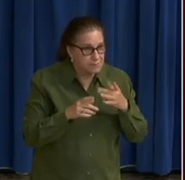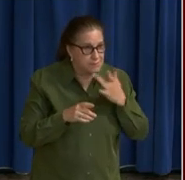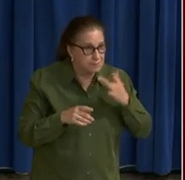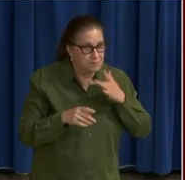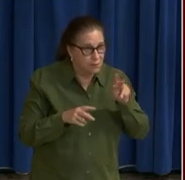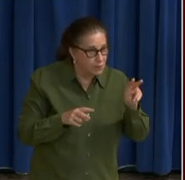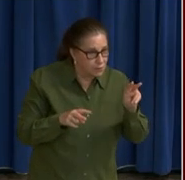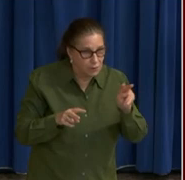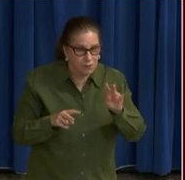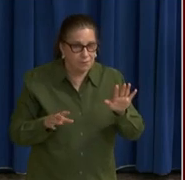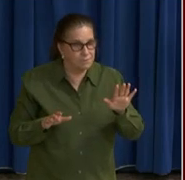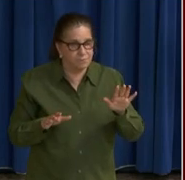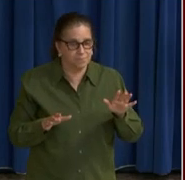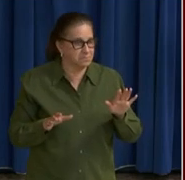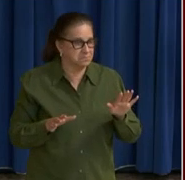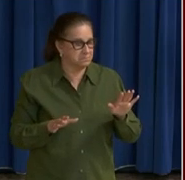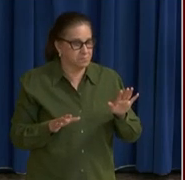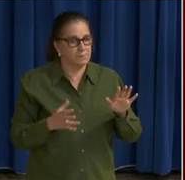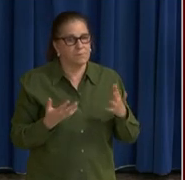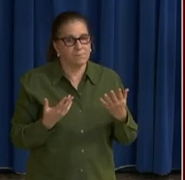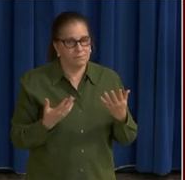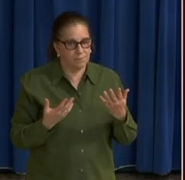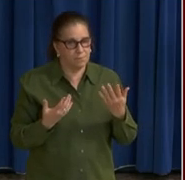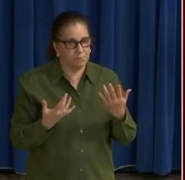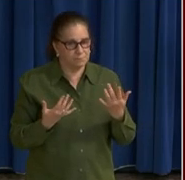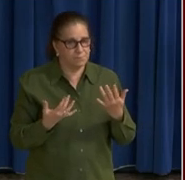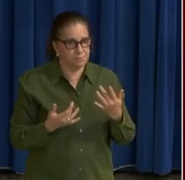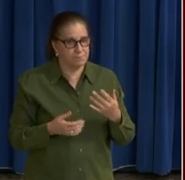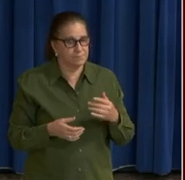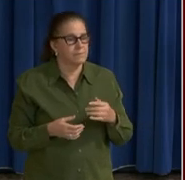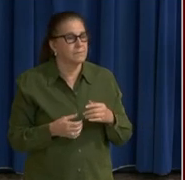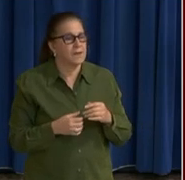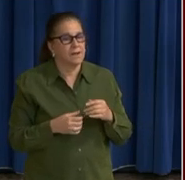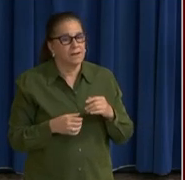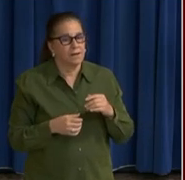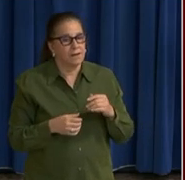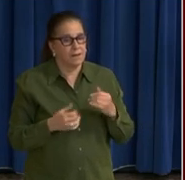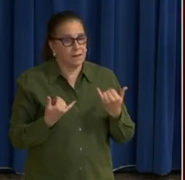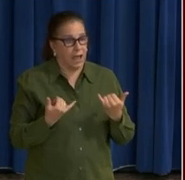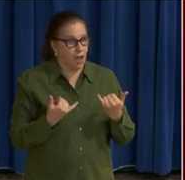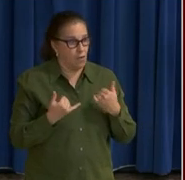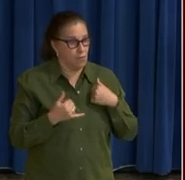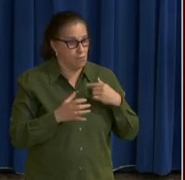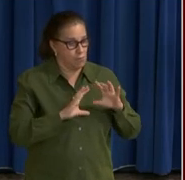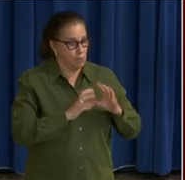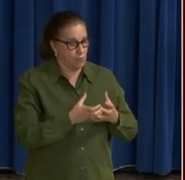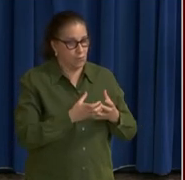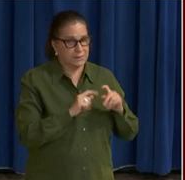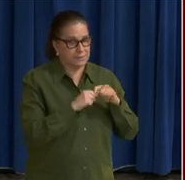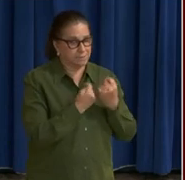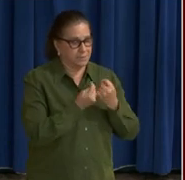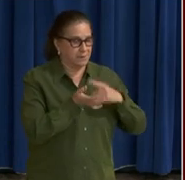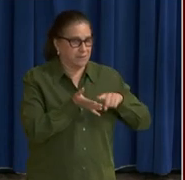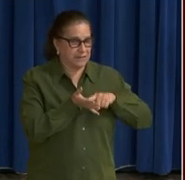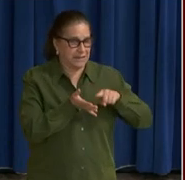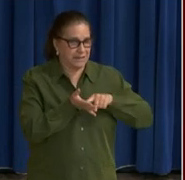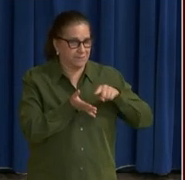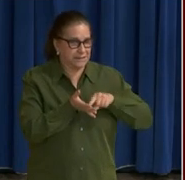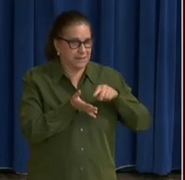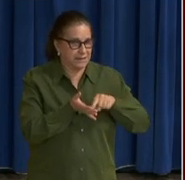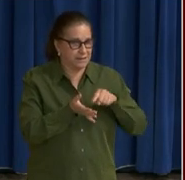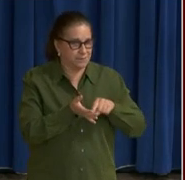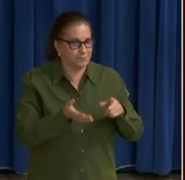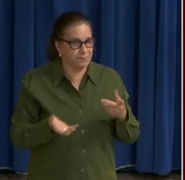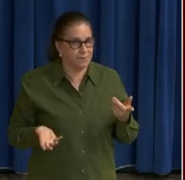We will do the same when we conduct our investigation. As the mayor mentioned, this is a preliminary investigation, and